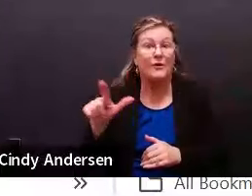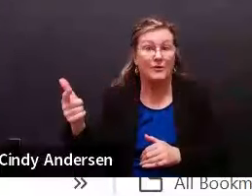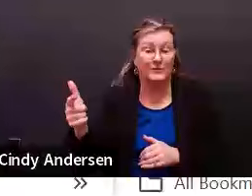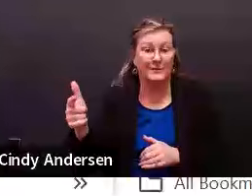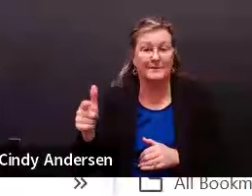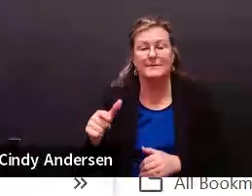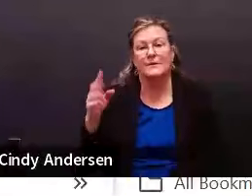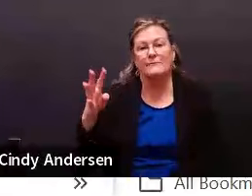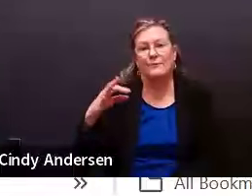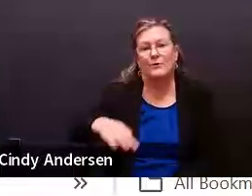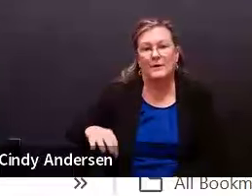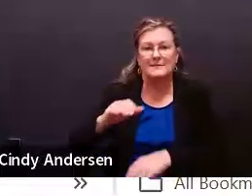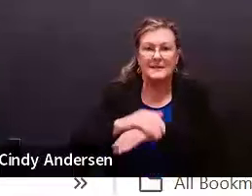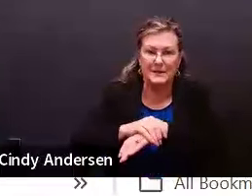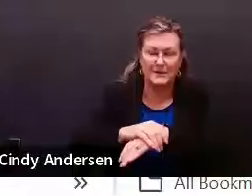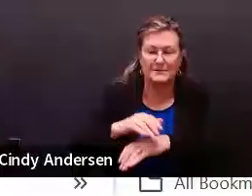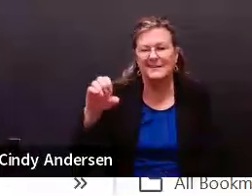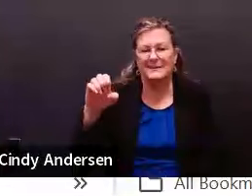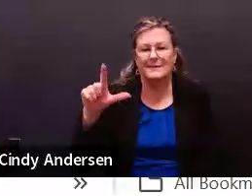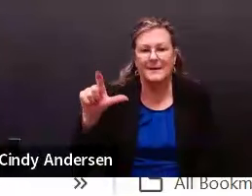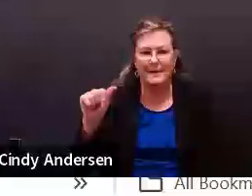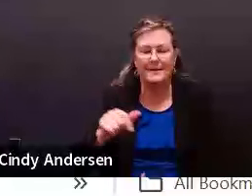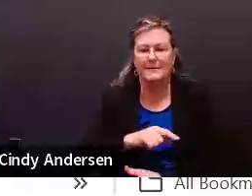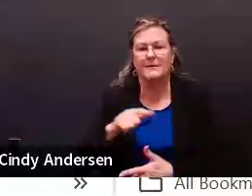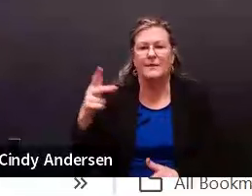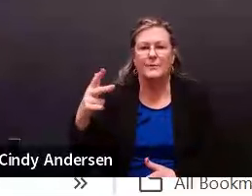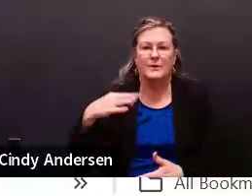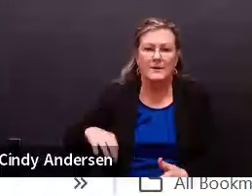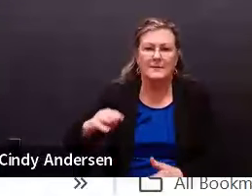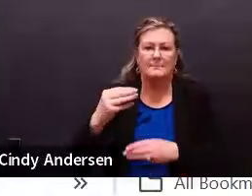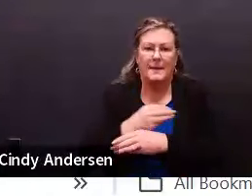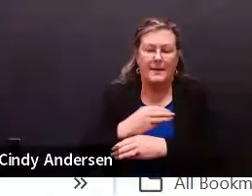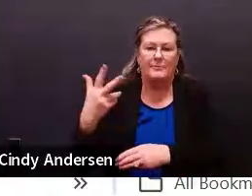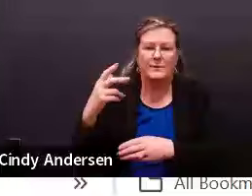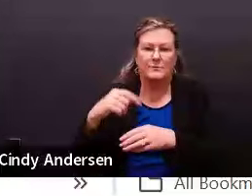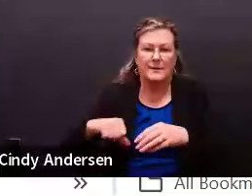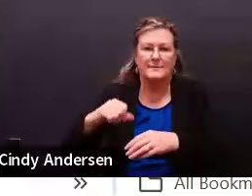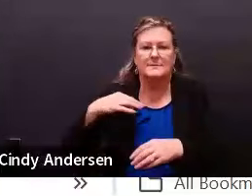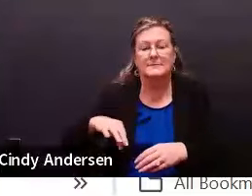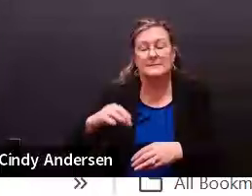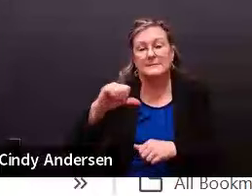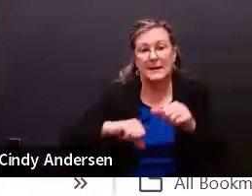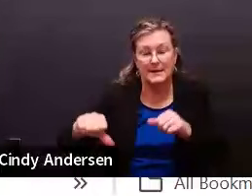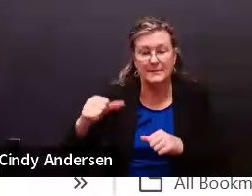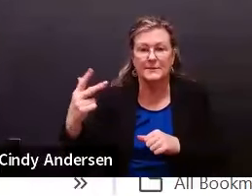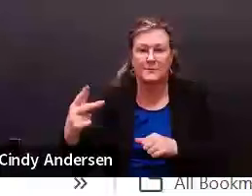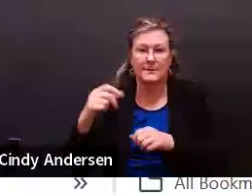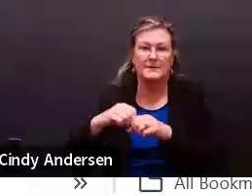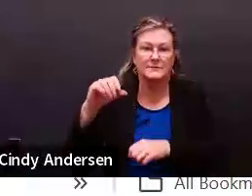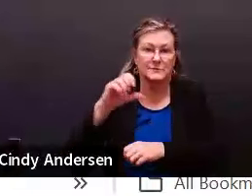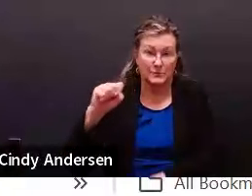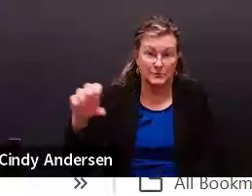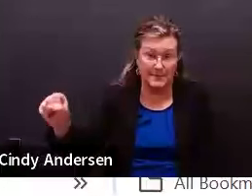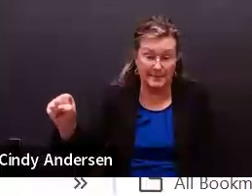are earning 4 credits in English language arts, 3 credits in math, 3 credits in science, 3 credits in social studies. Students